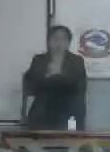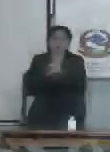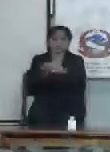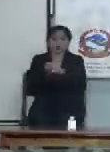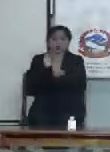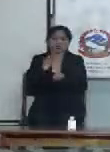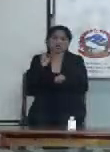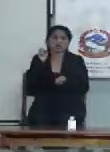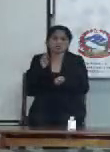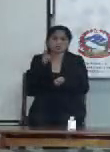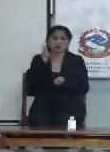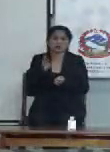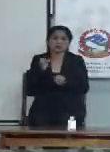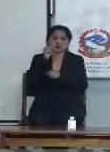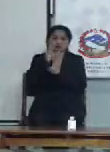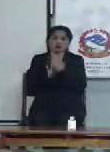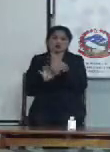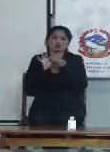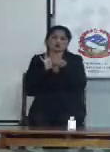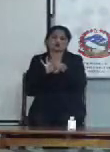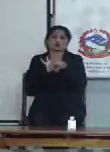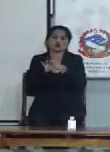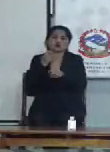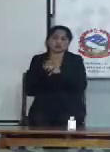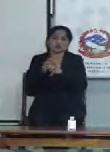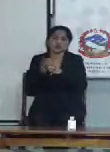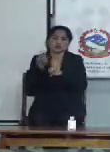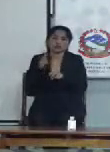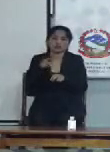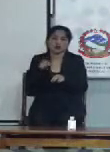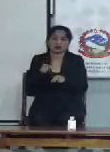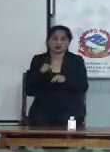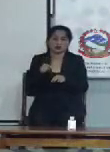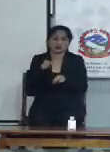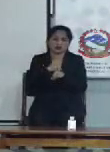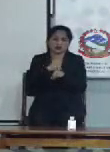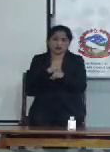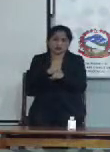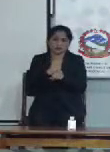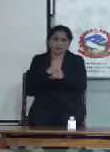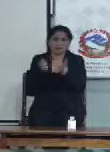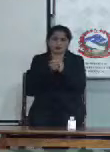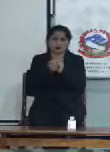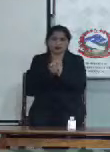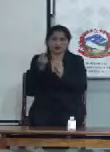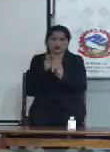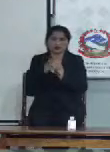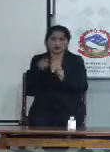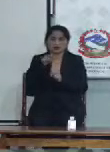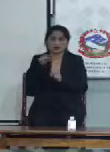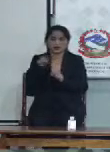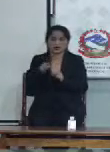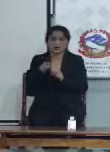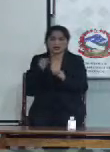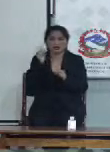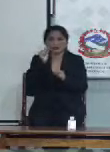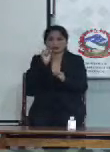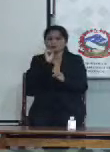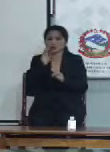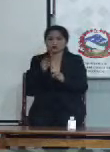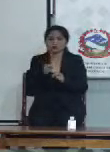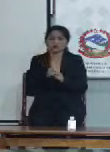recent discussion is, the latest discussion is, I just want to give you some indications that we need to take